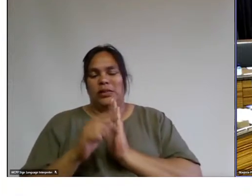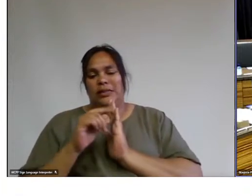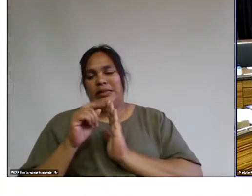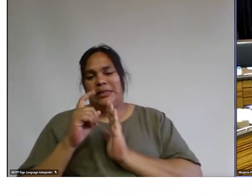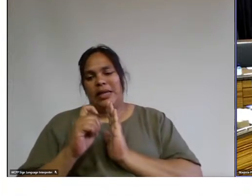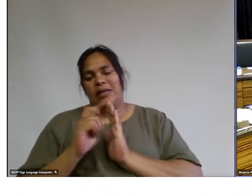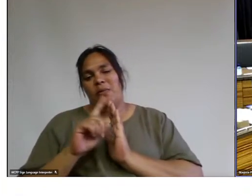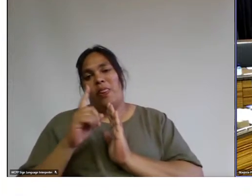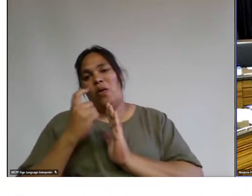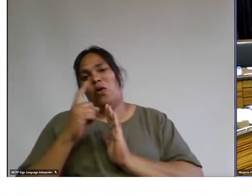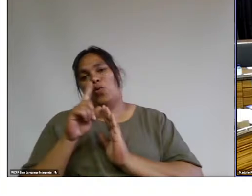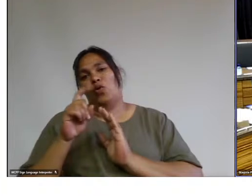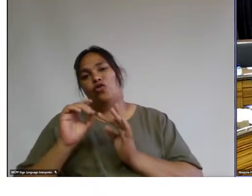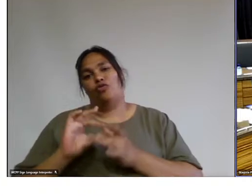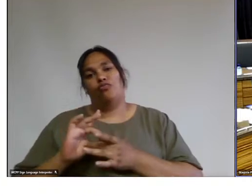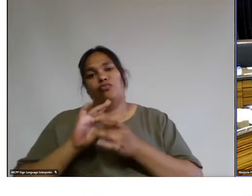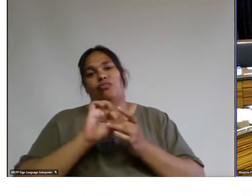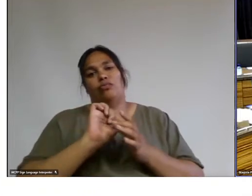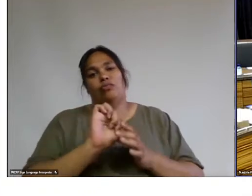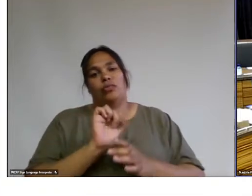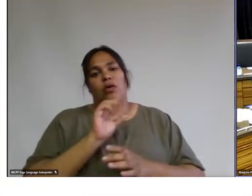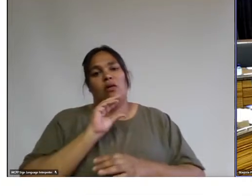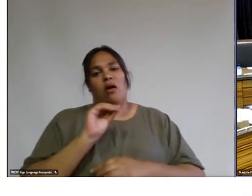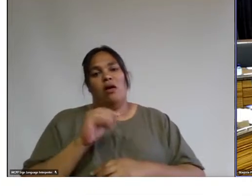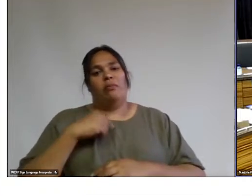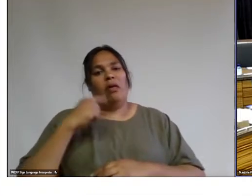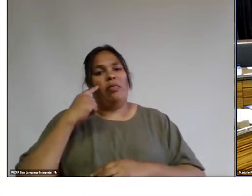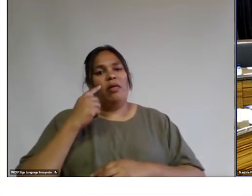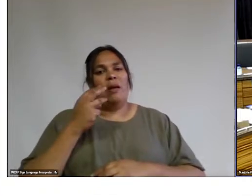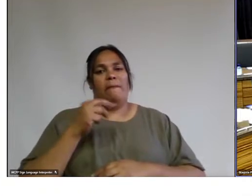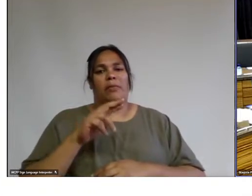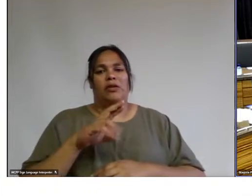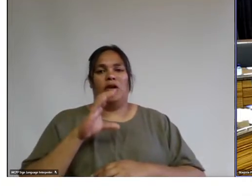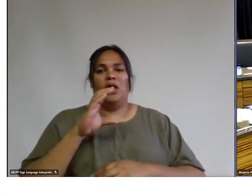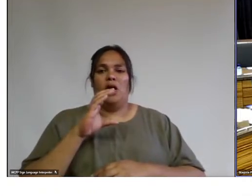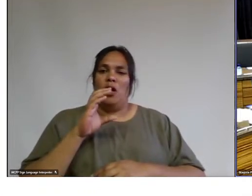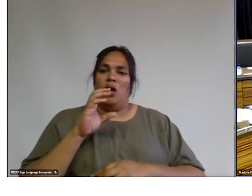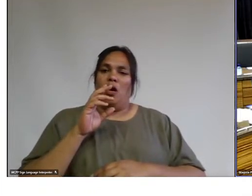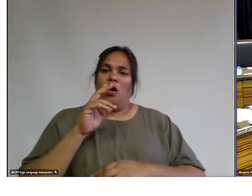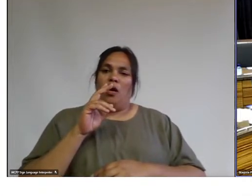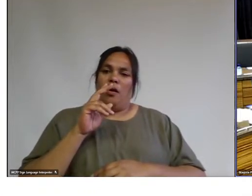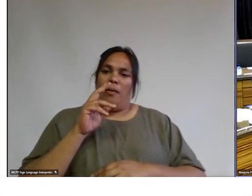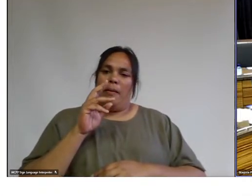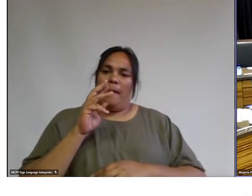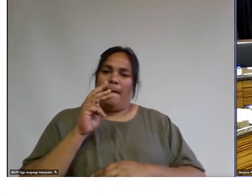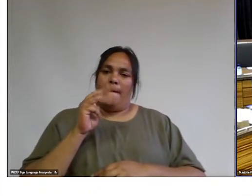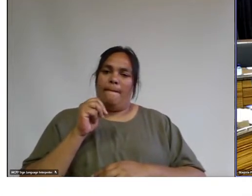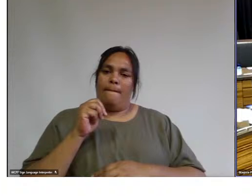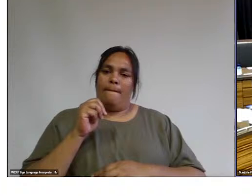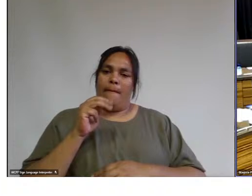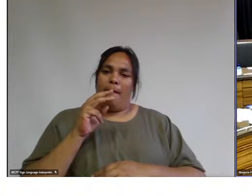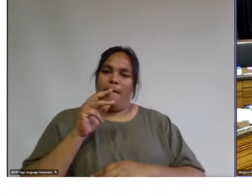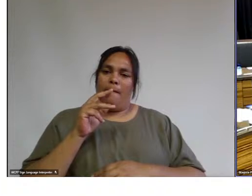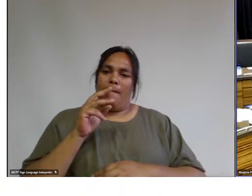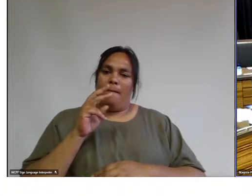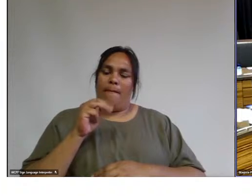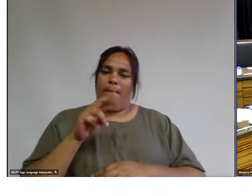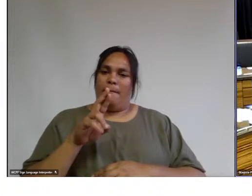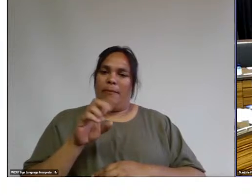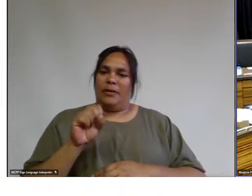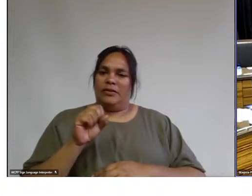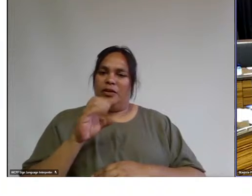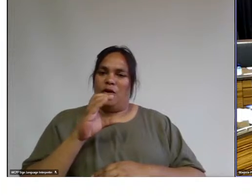has been asked in relation to that is, I think as Mr. Kondo asked, what is the department doing to fix the